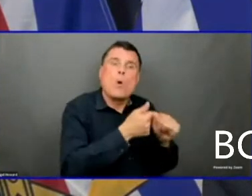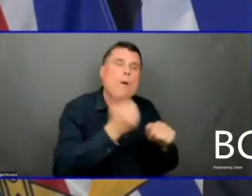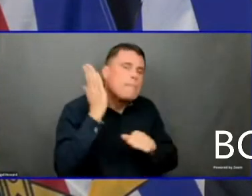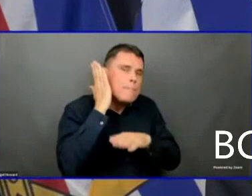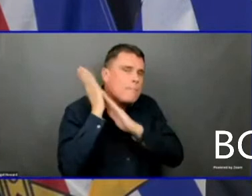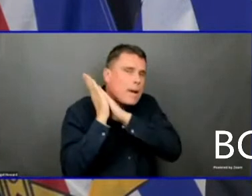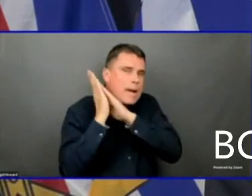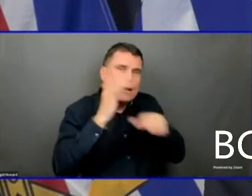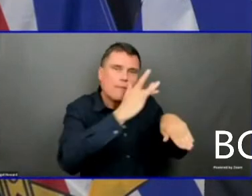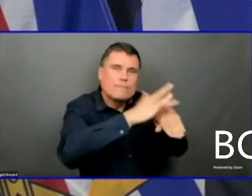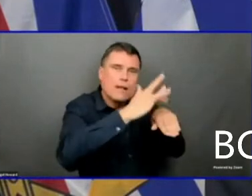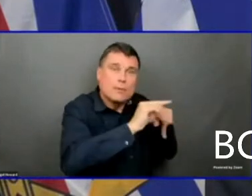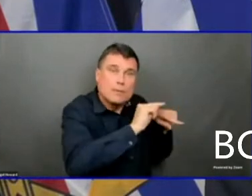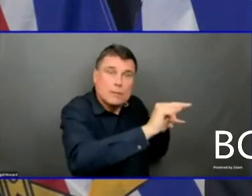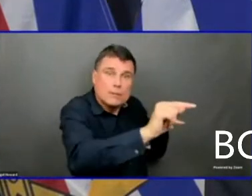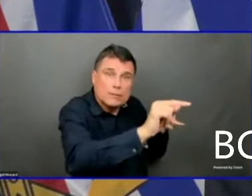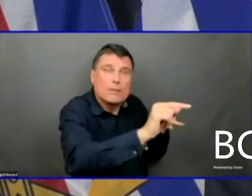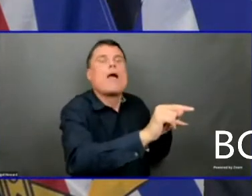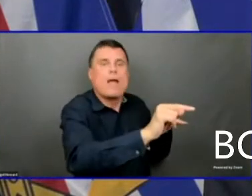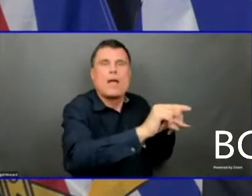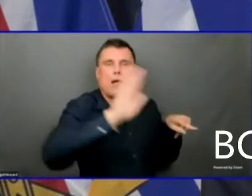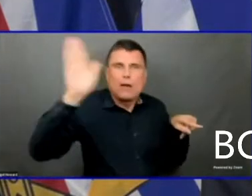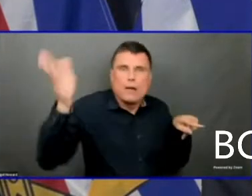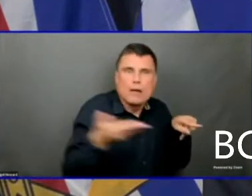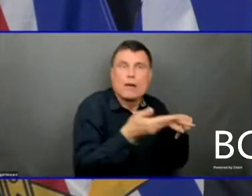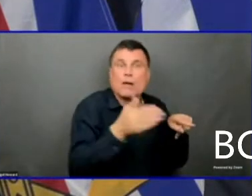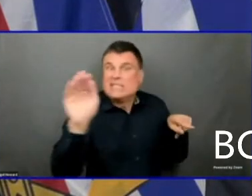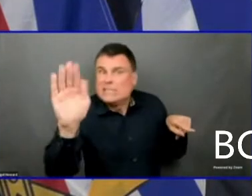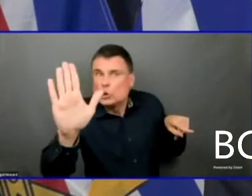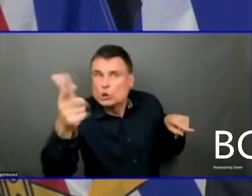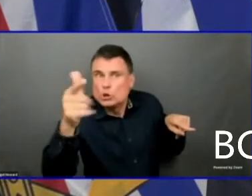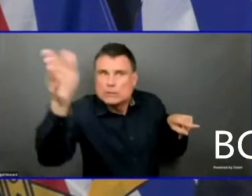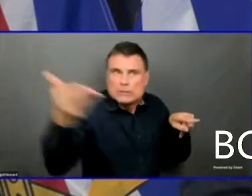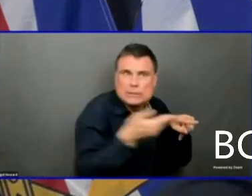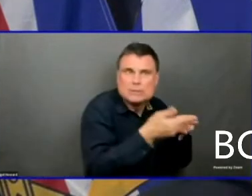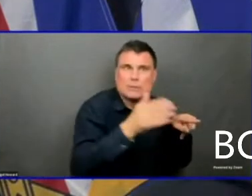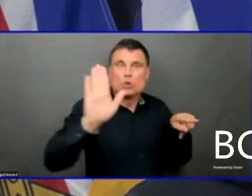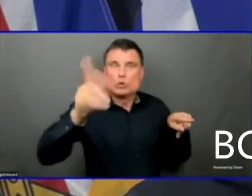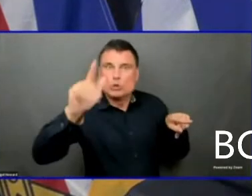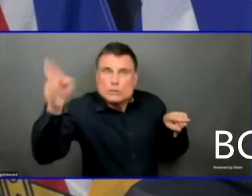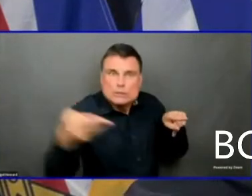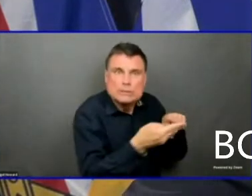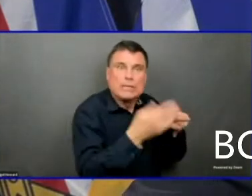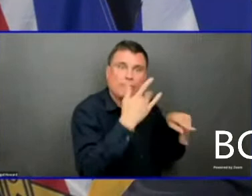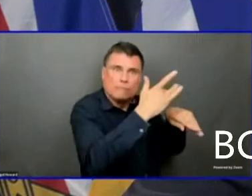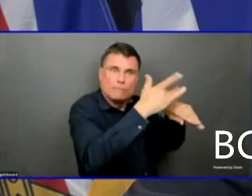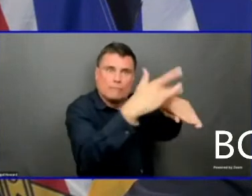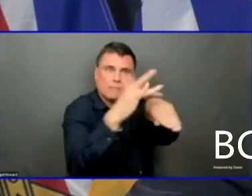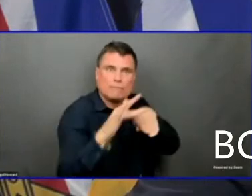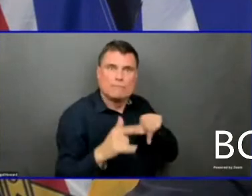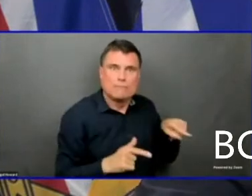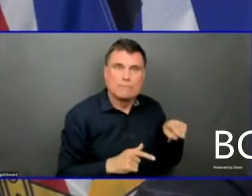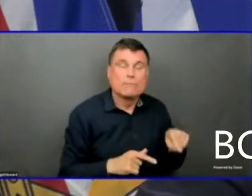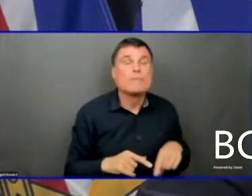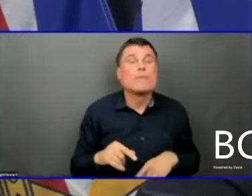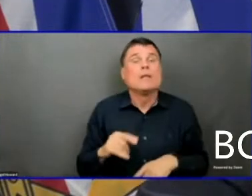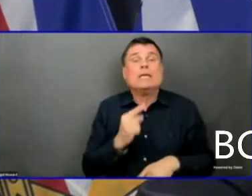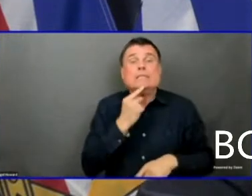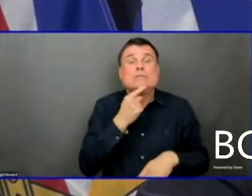and 3,076 vacant surge and base beds, and an ICU, 76 vacant base beds,